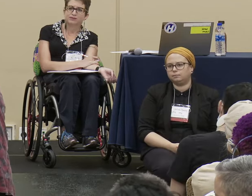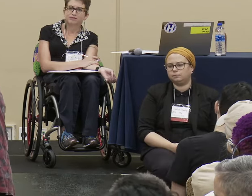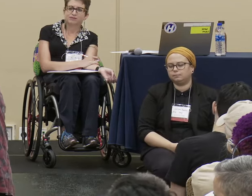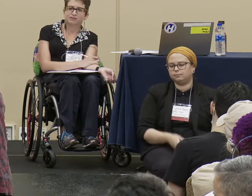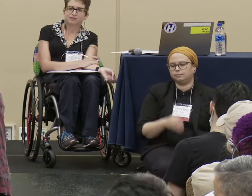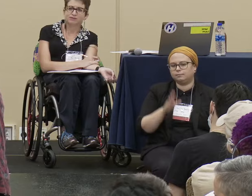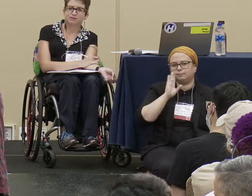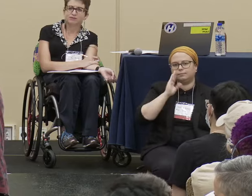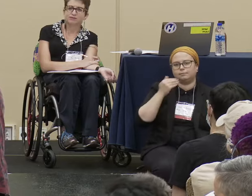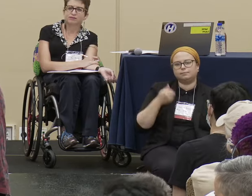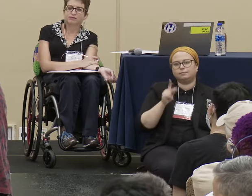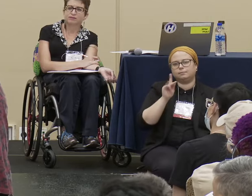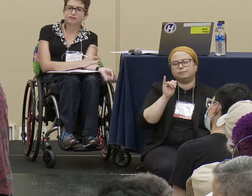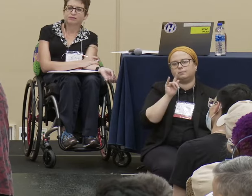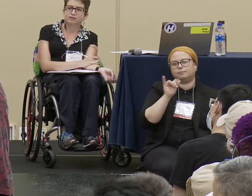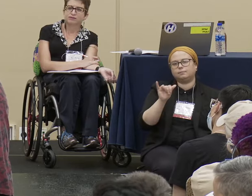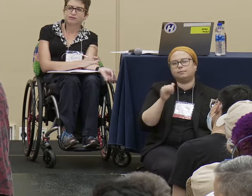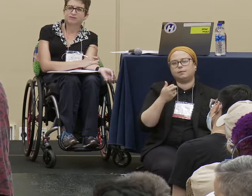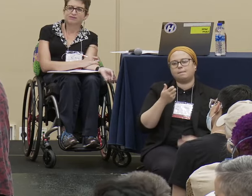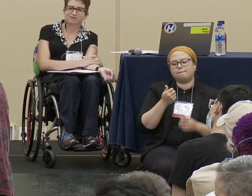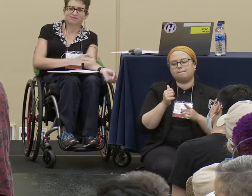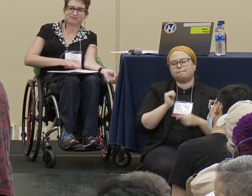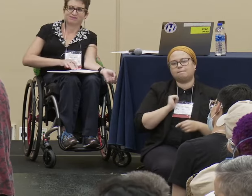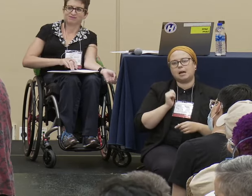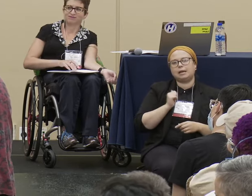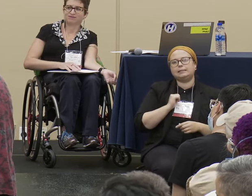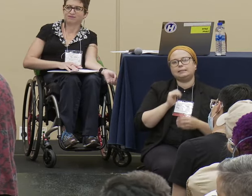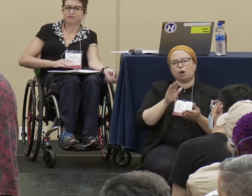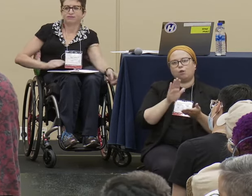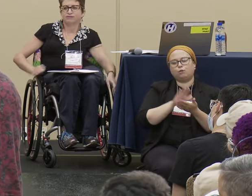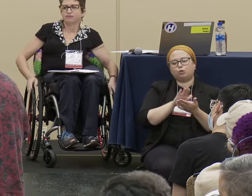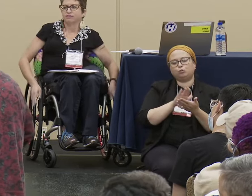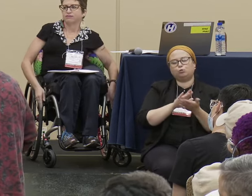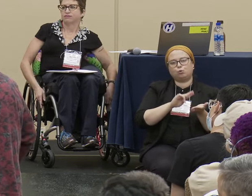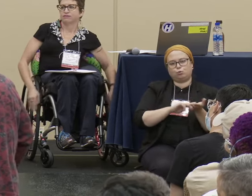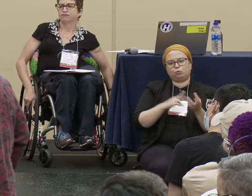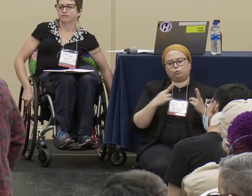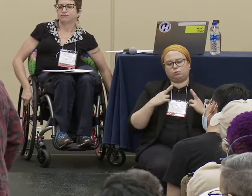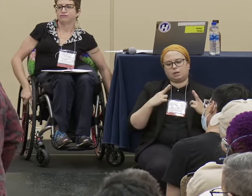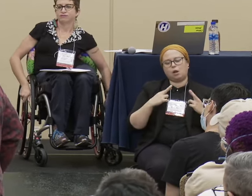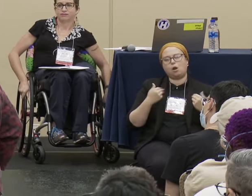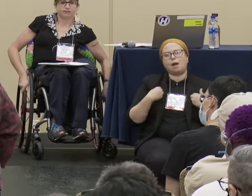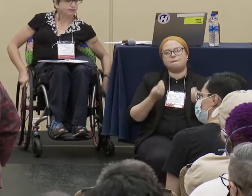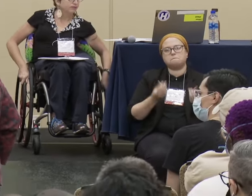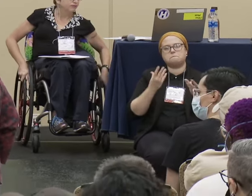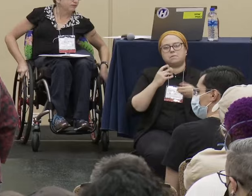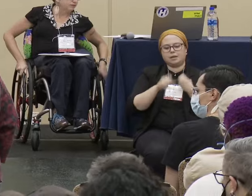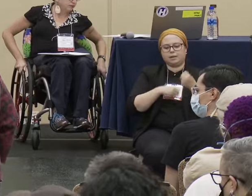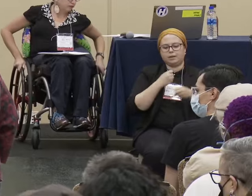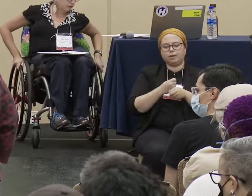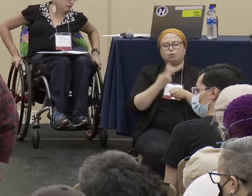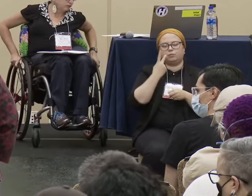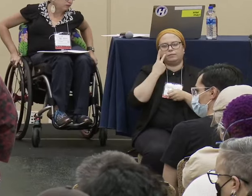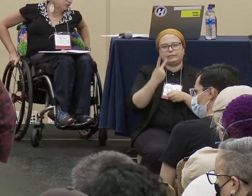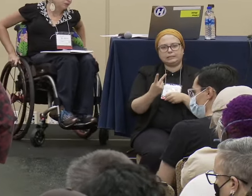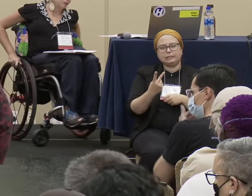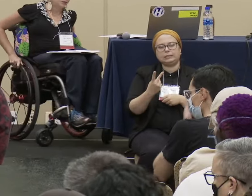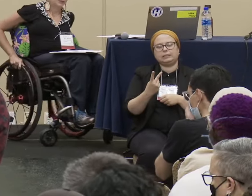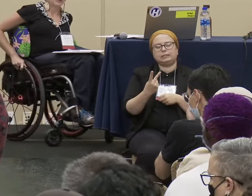Hi, my name's Kitty. I'm a retired school nurse, and I have many years of seeing the damage that our